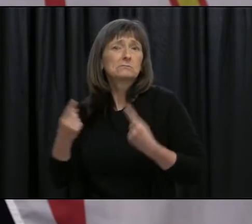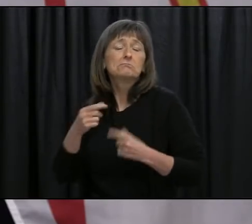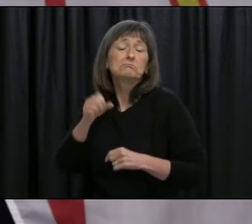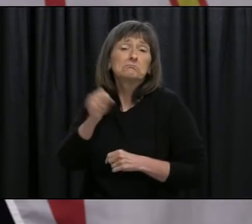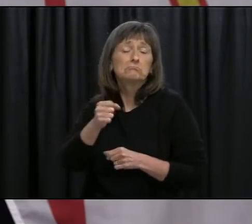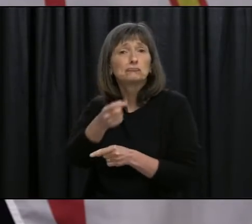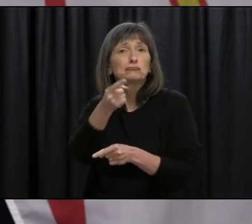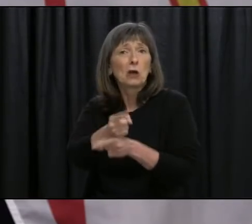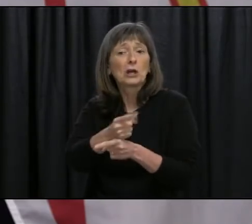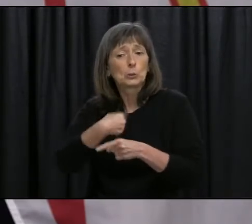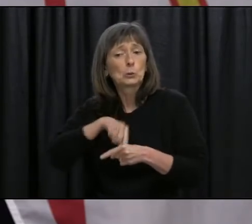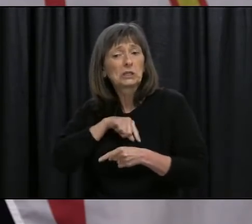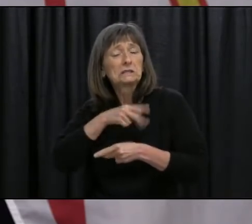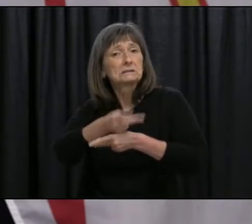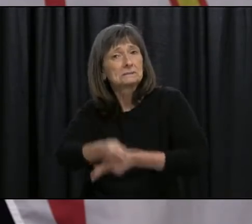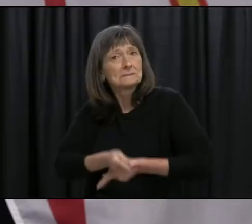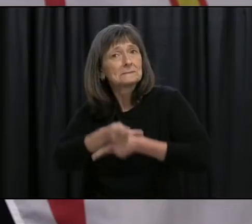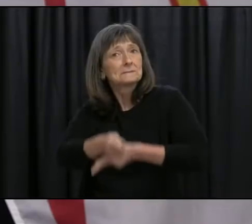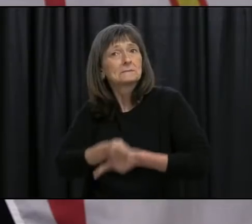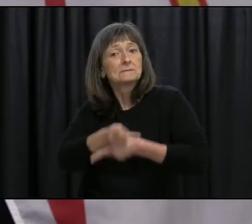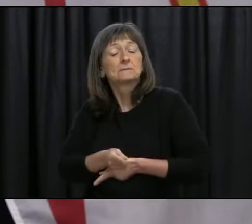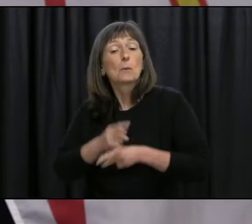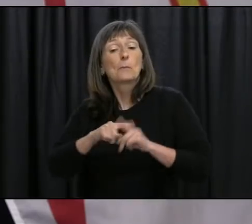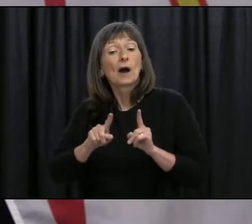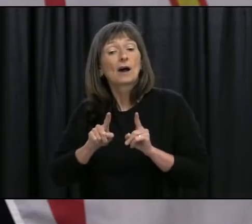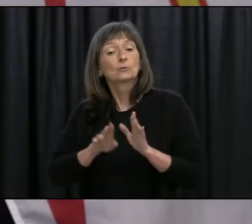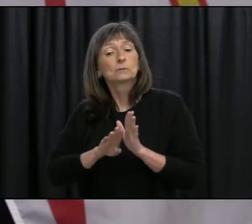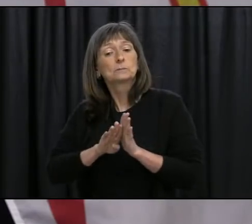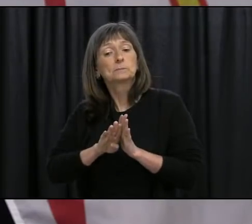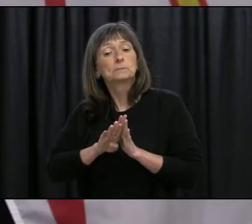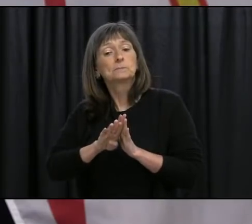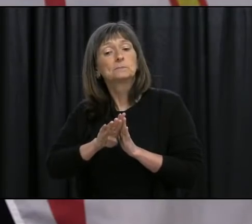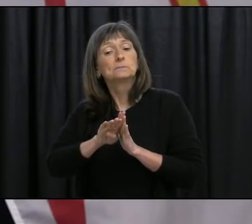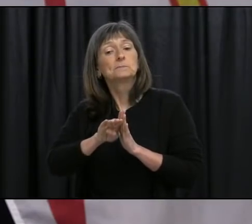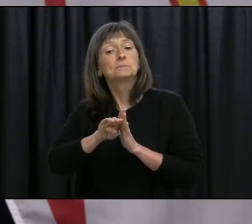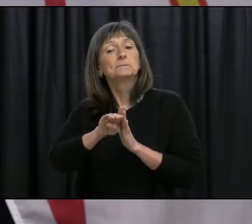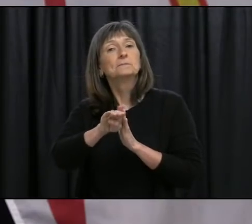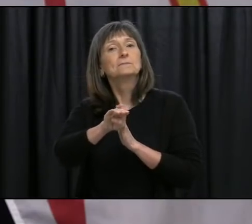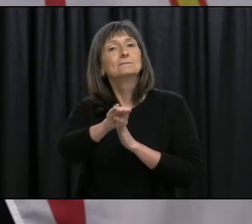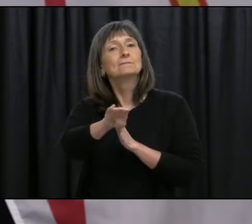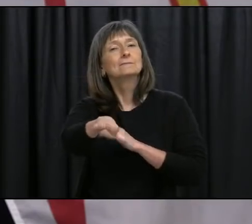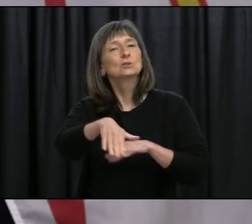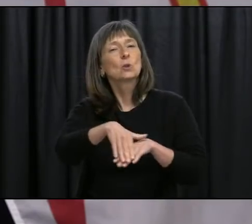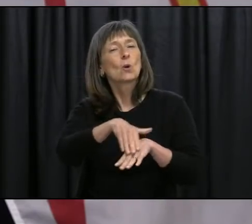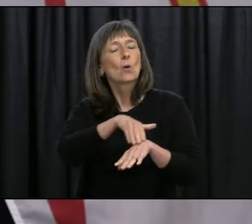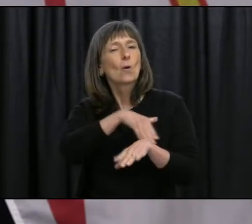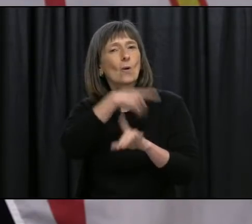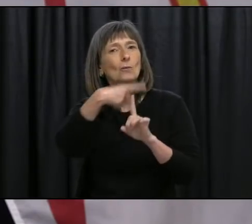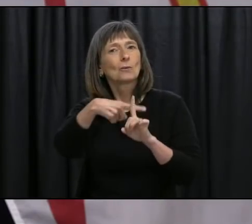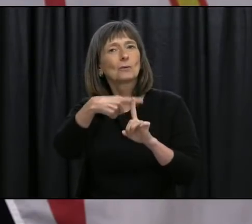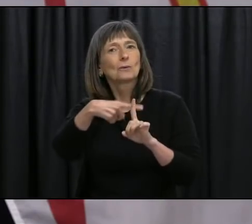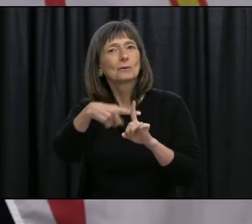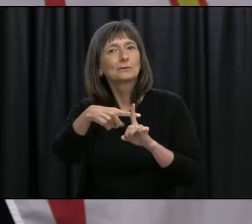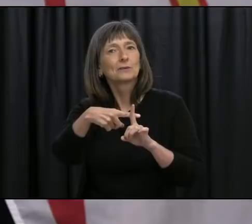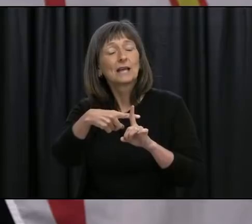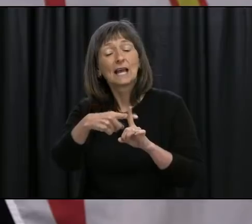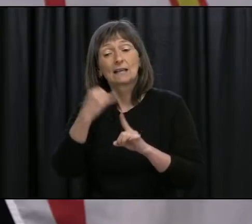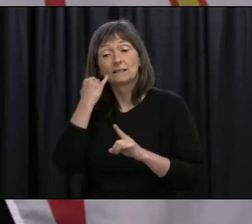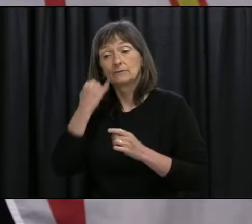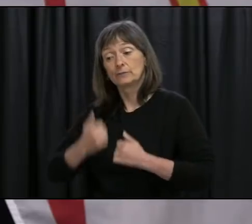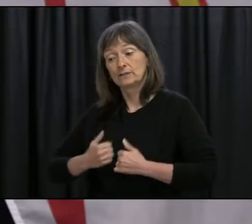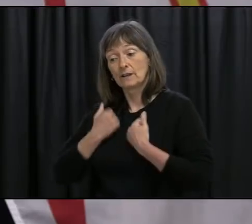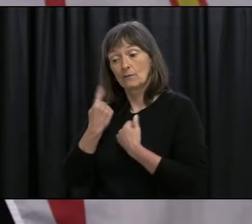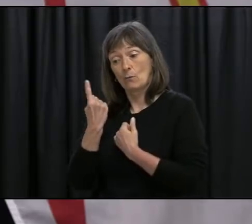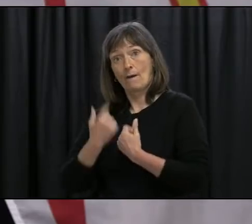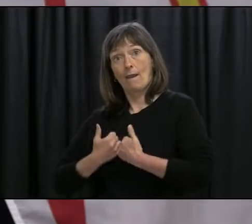been slow but steady. And as it goes without saying, every life saved from this disease is an important life worth